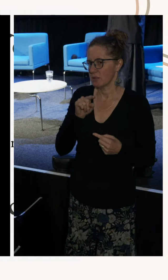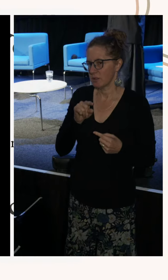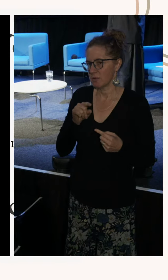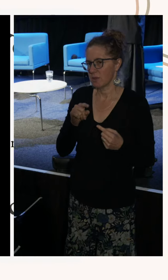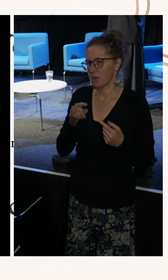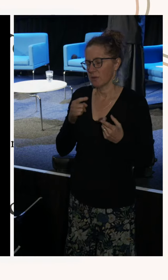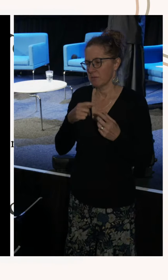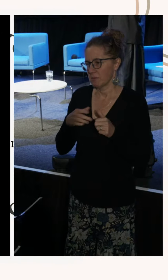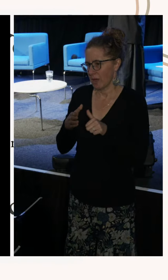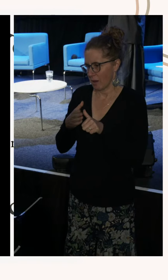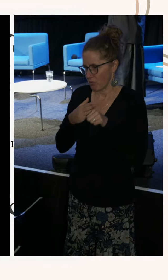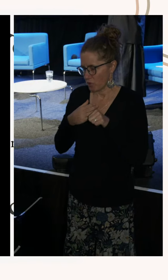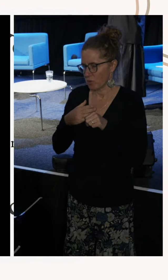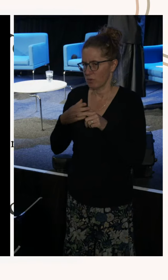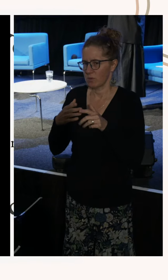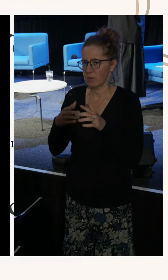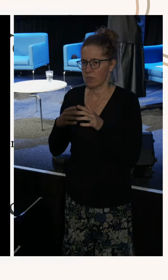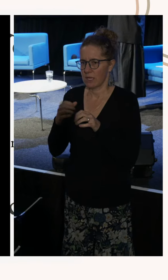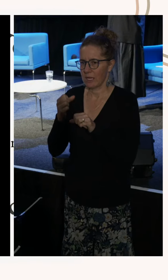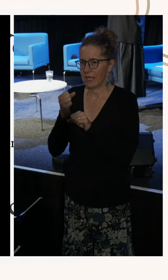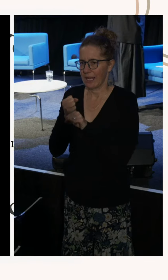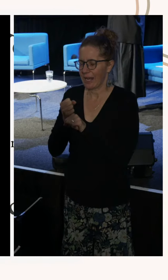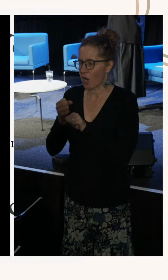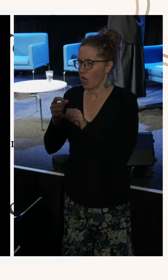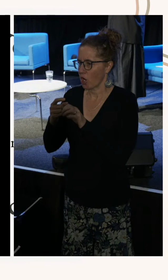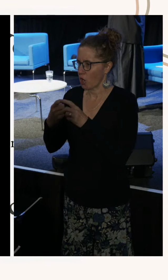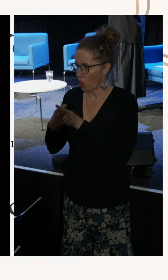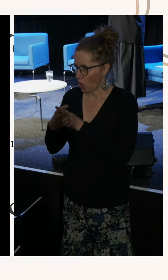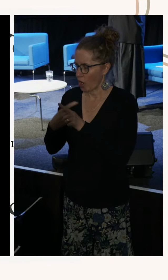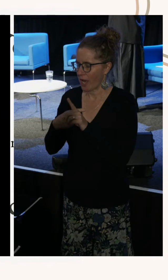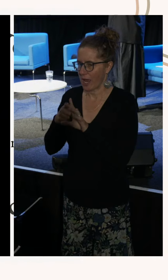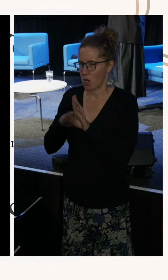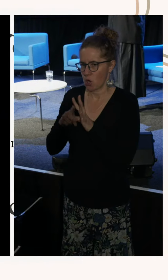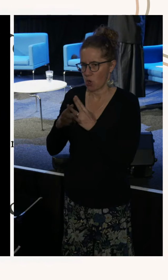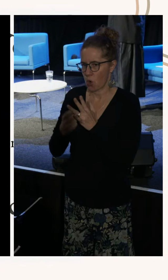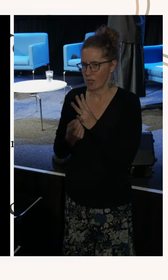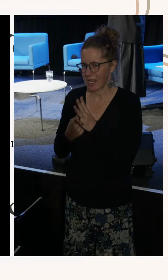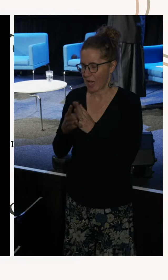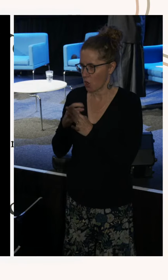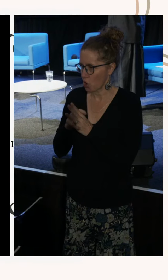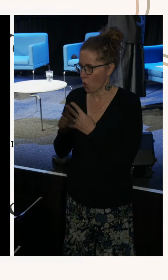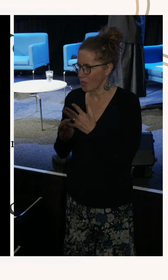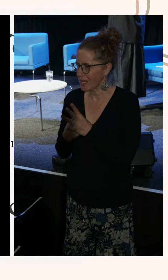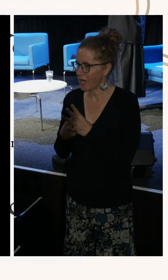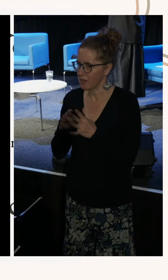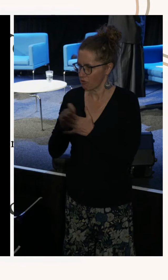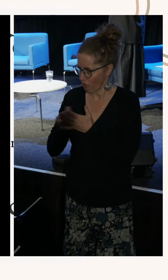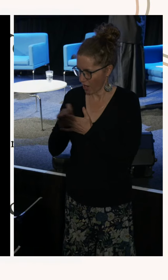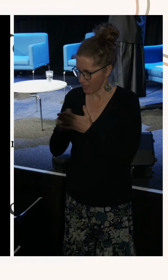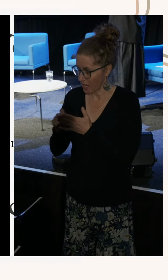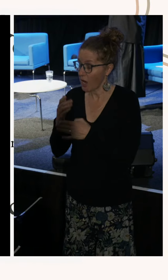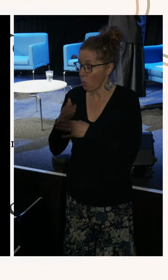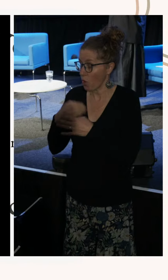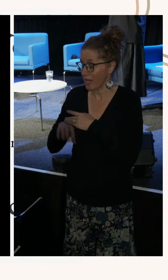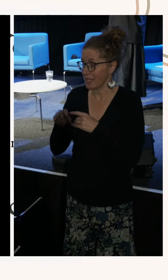Gunai Wiradjuri Yorta writer and particularly a comedy writer and works a lot in TV. I